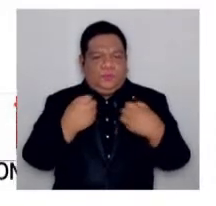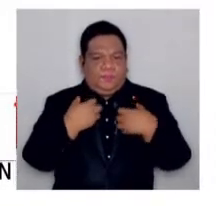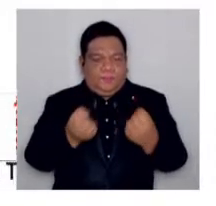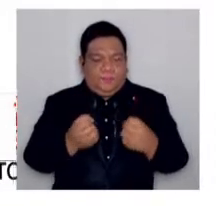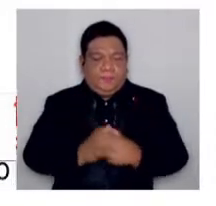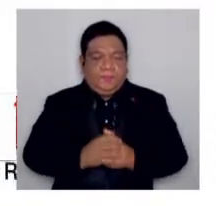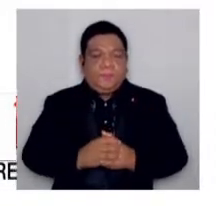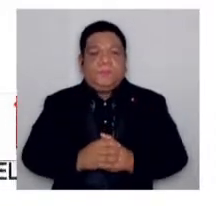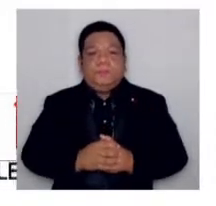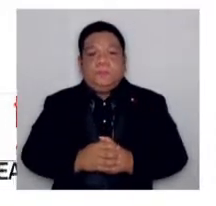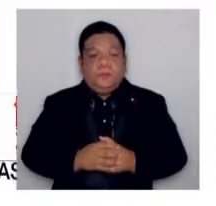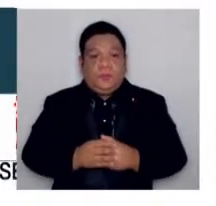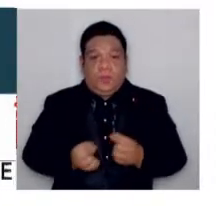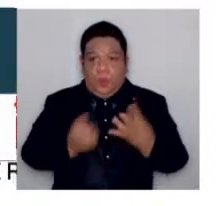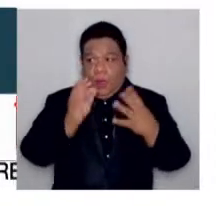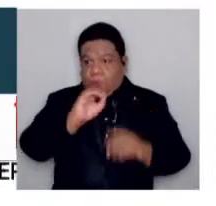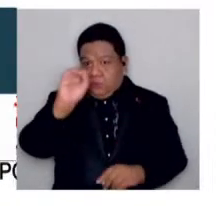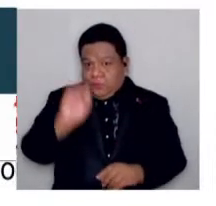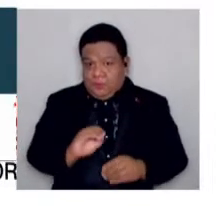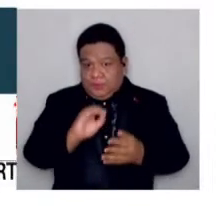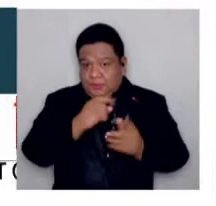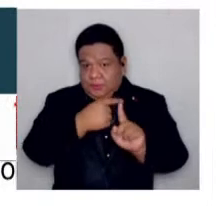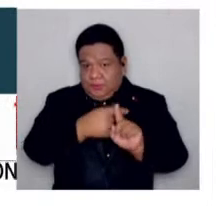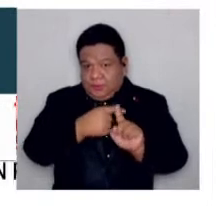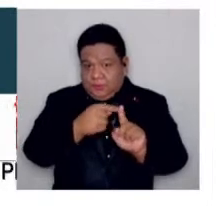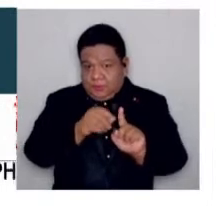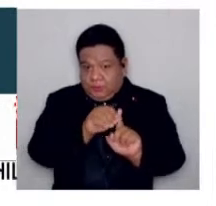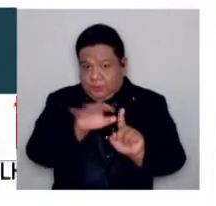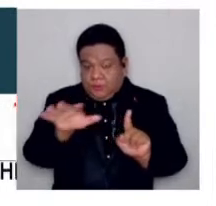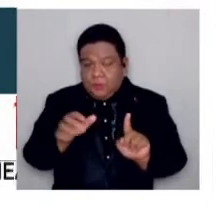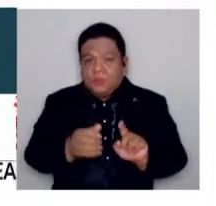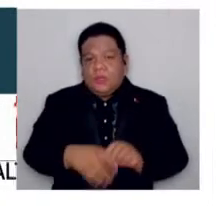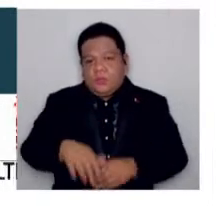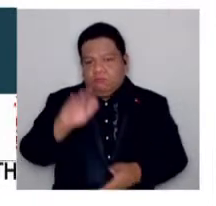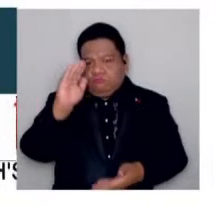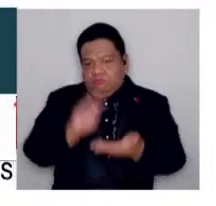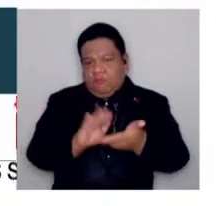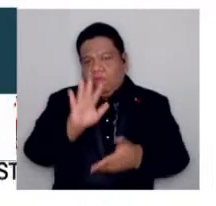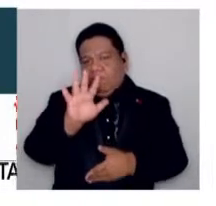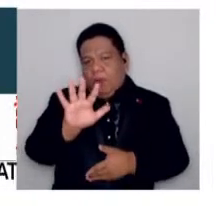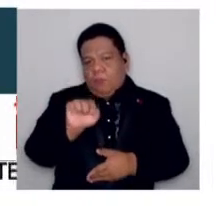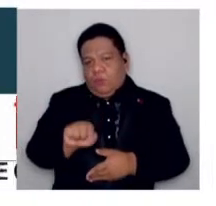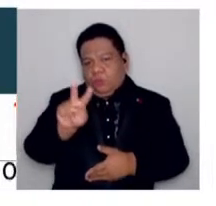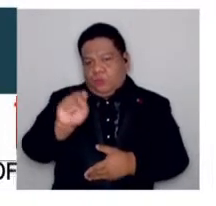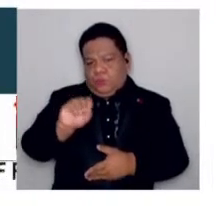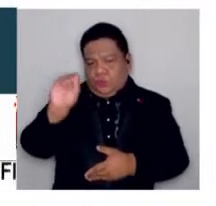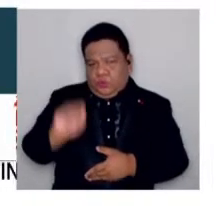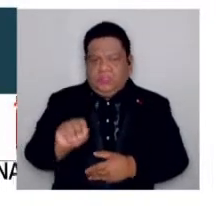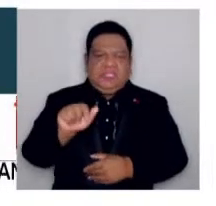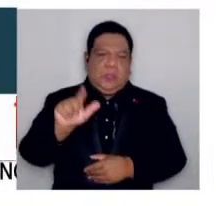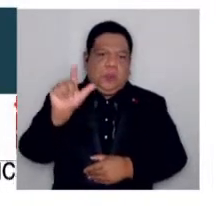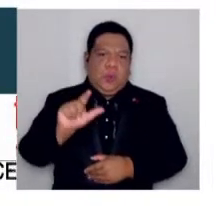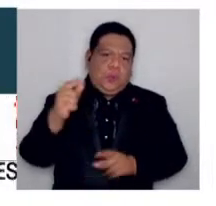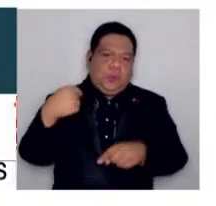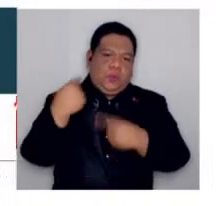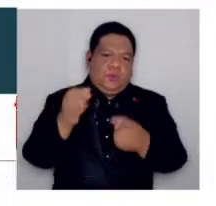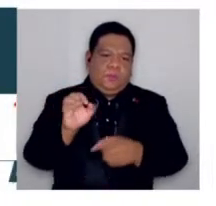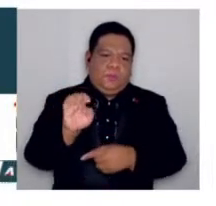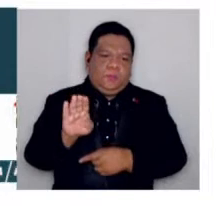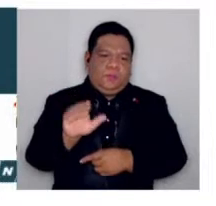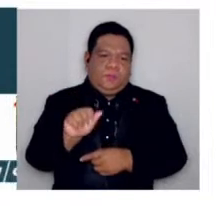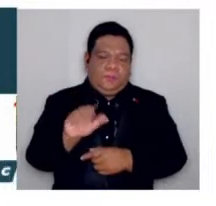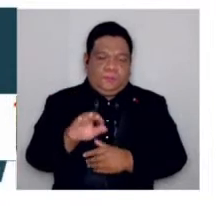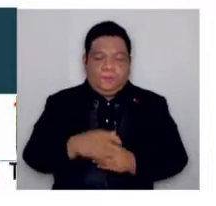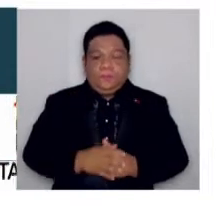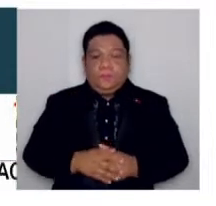COVID-19 positivity rate declines to 5.2%, the lowest since February 15th. The World